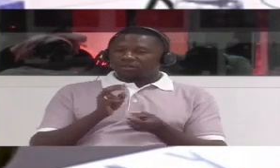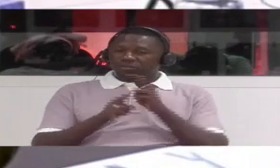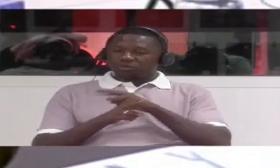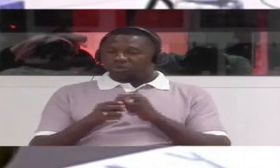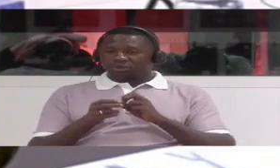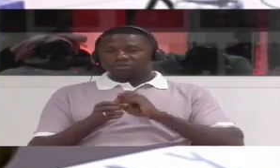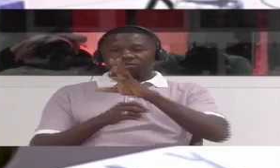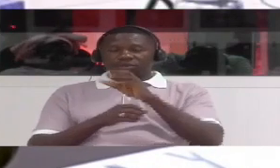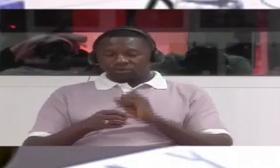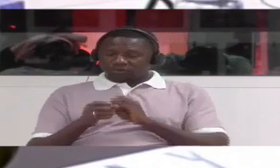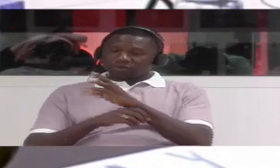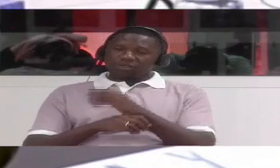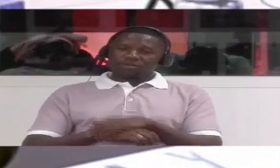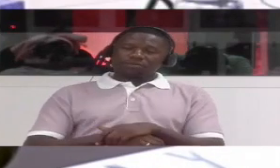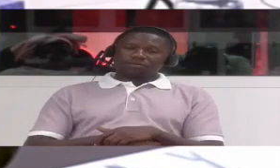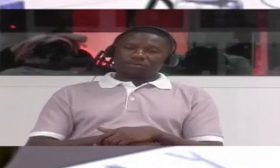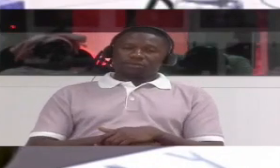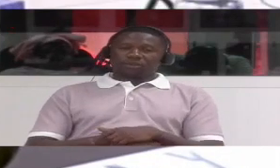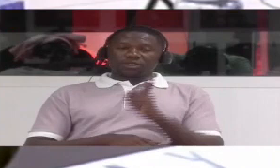information that was the thing.